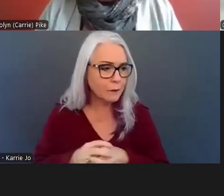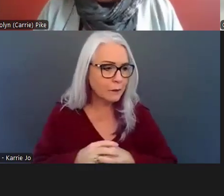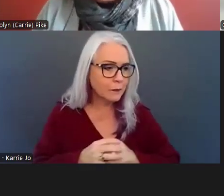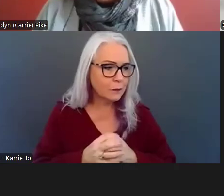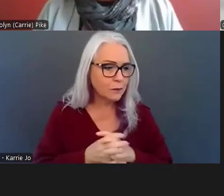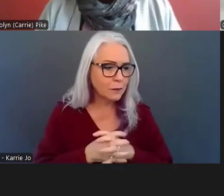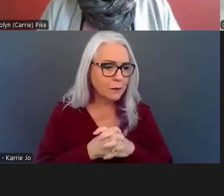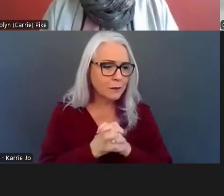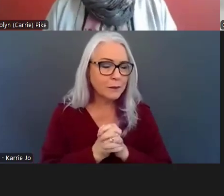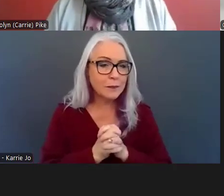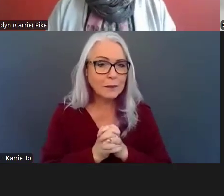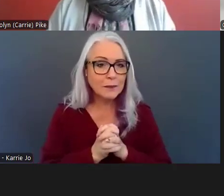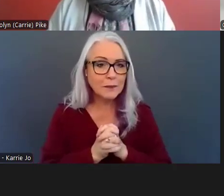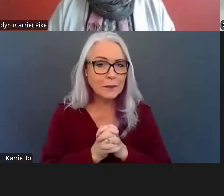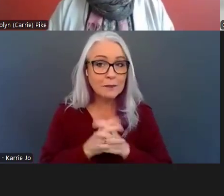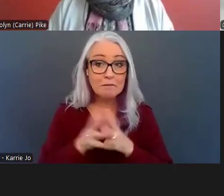guys. I'll let you run.